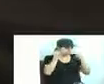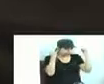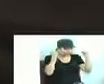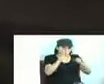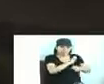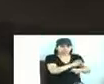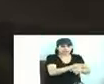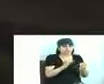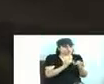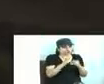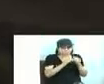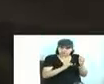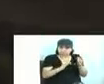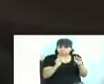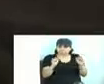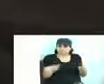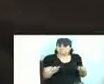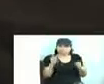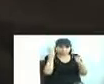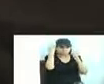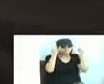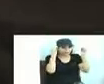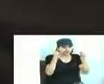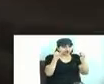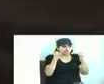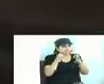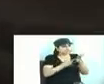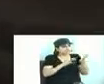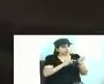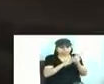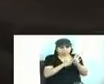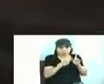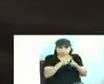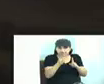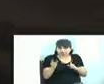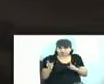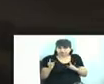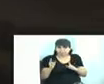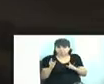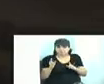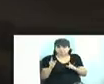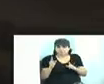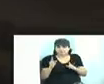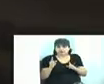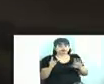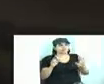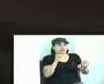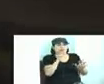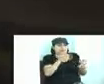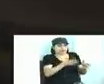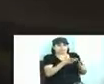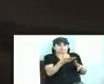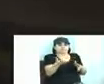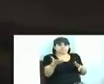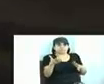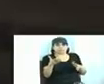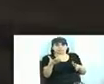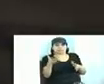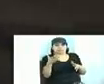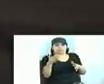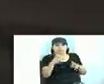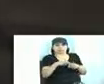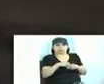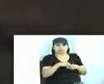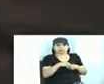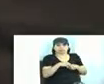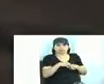you are more than you could ever imagine, what would that mean to you? But let's not leave it there. Let's go a little